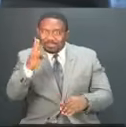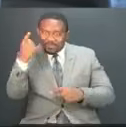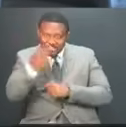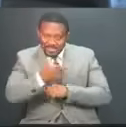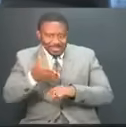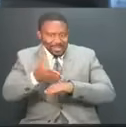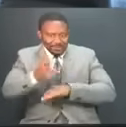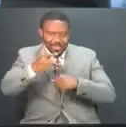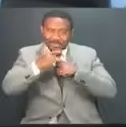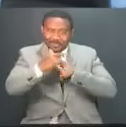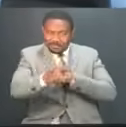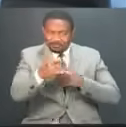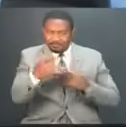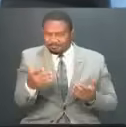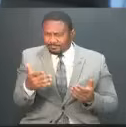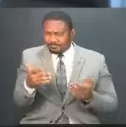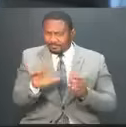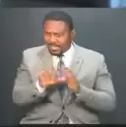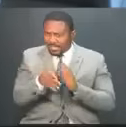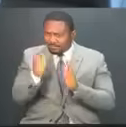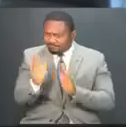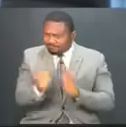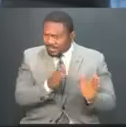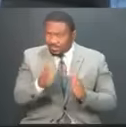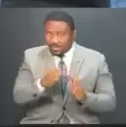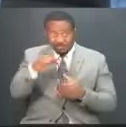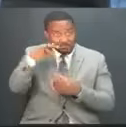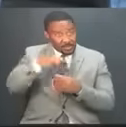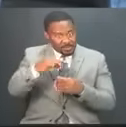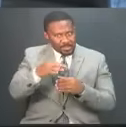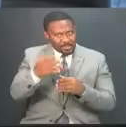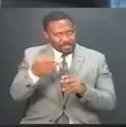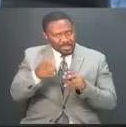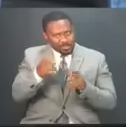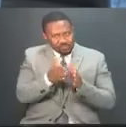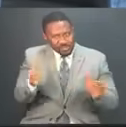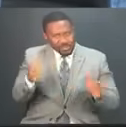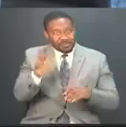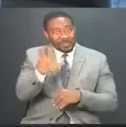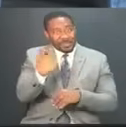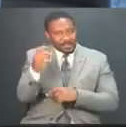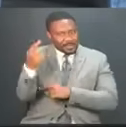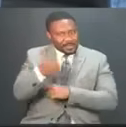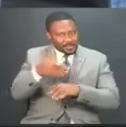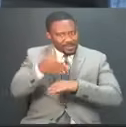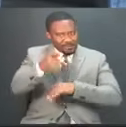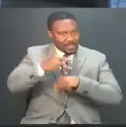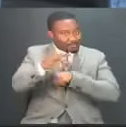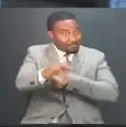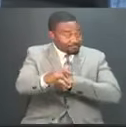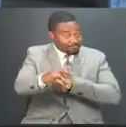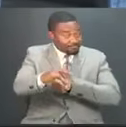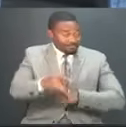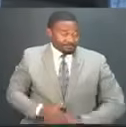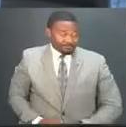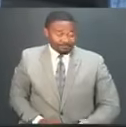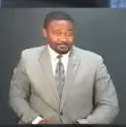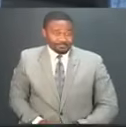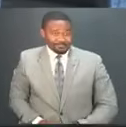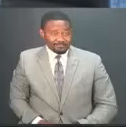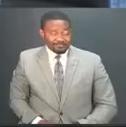a by-election shall be held within 30 days after the vacancy occurred. So, Mr.